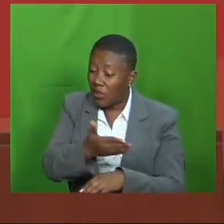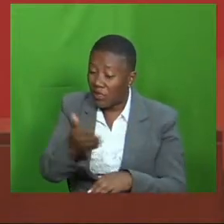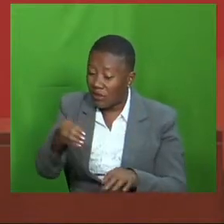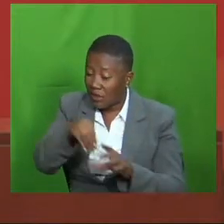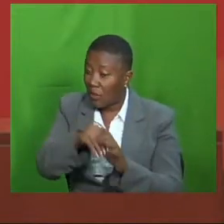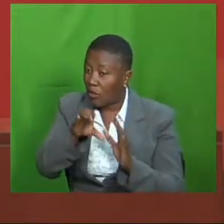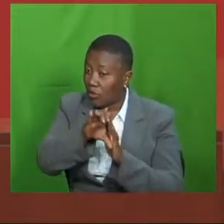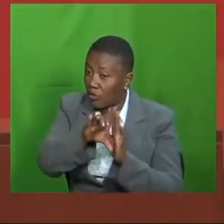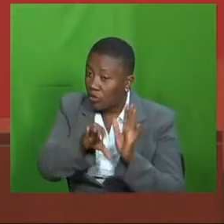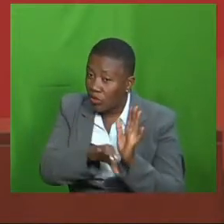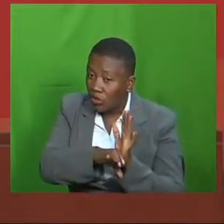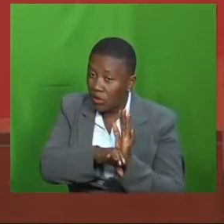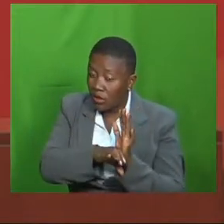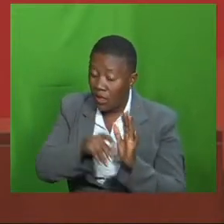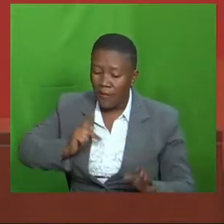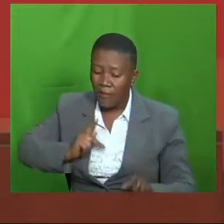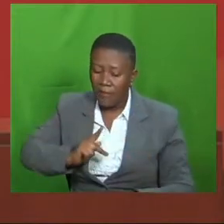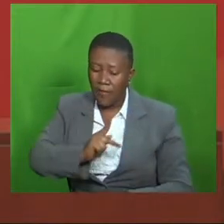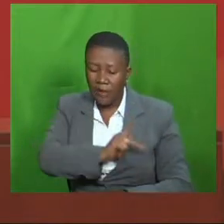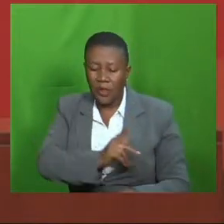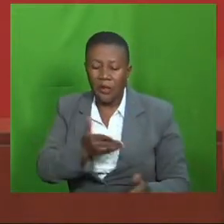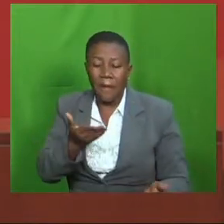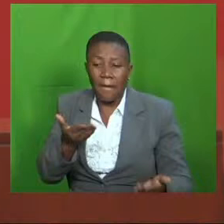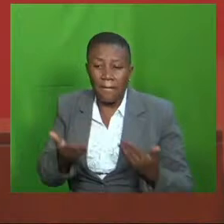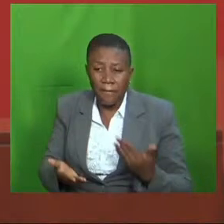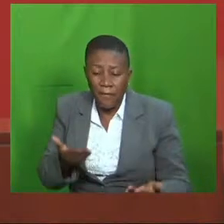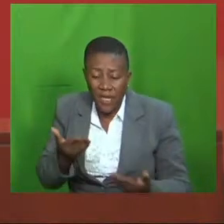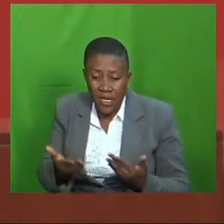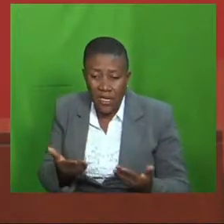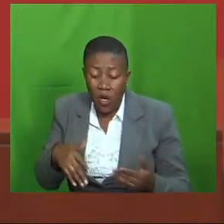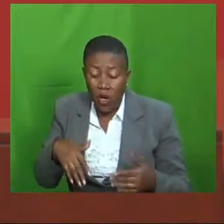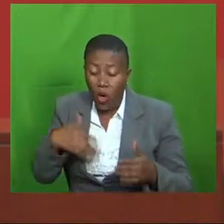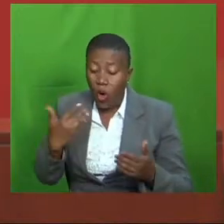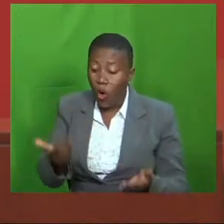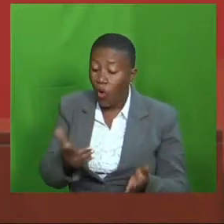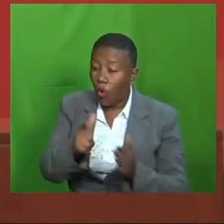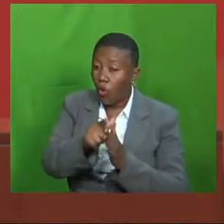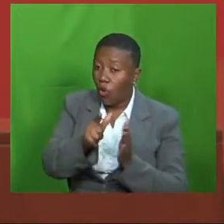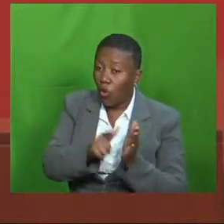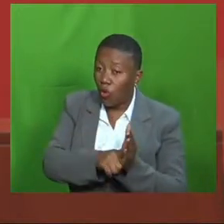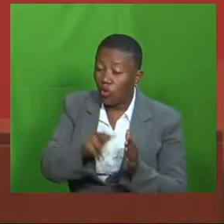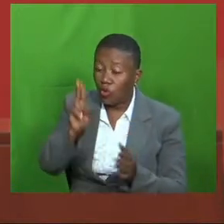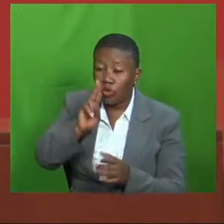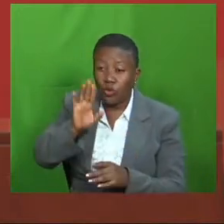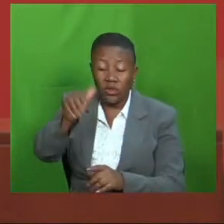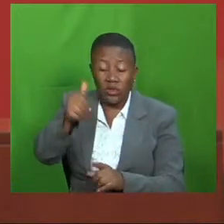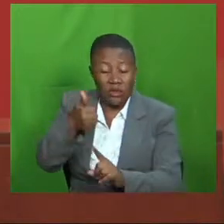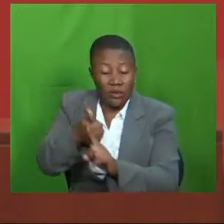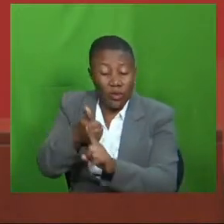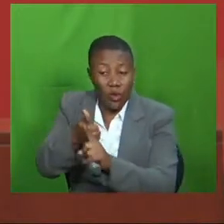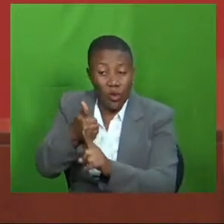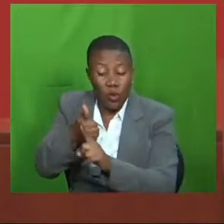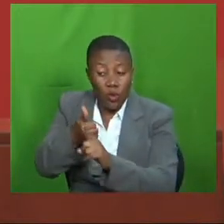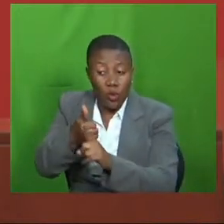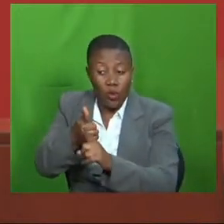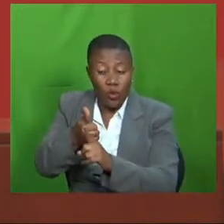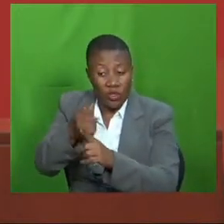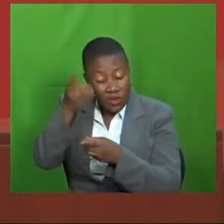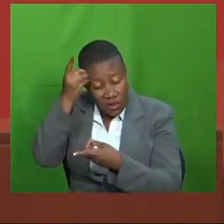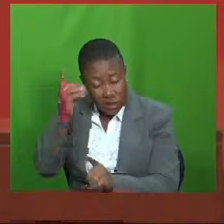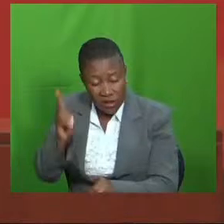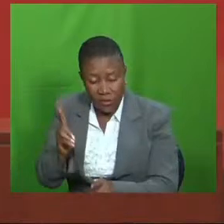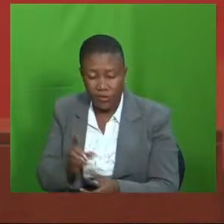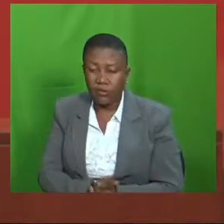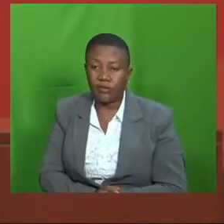Constitution, Parliament may, by standing orders, regulate its own proceedings, unquote. Article